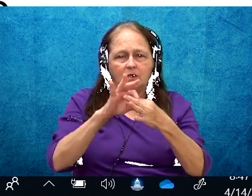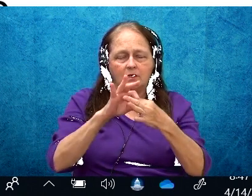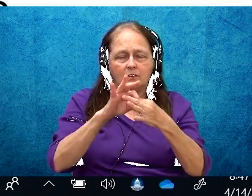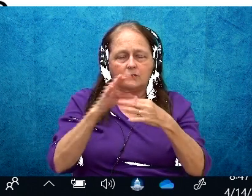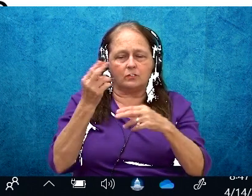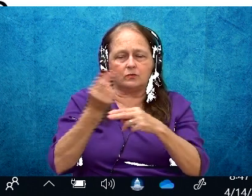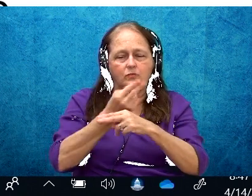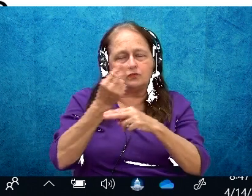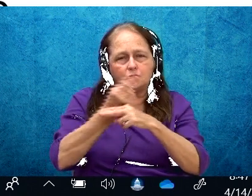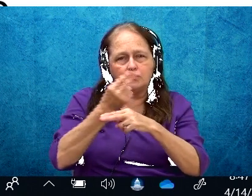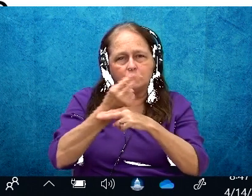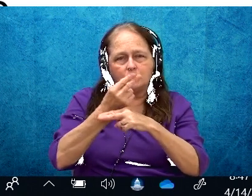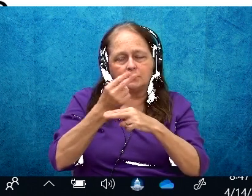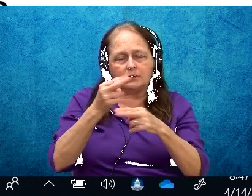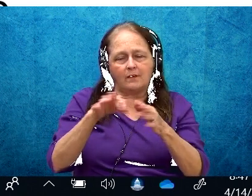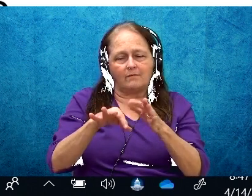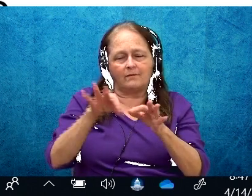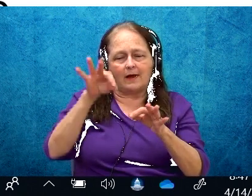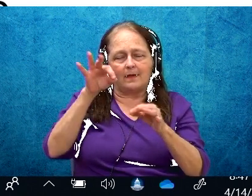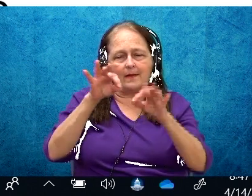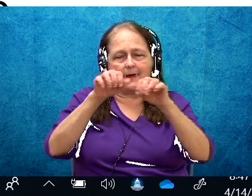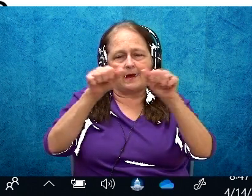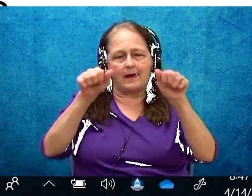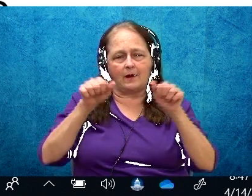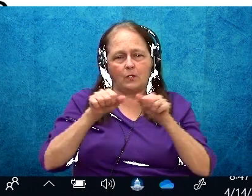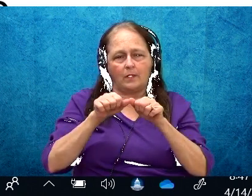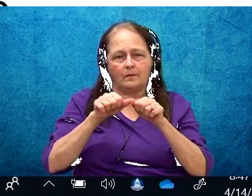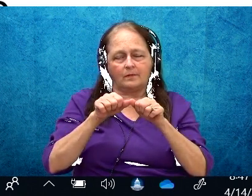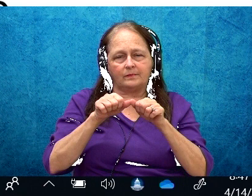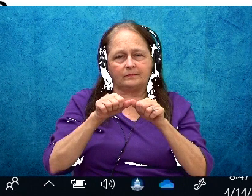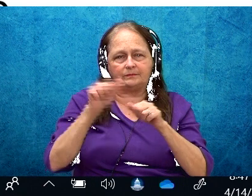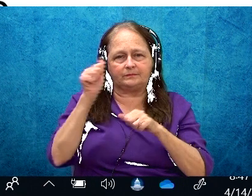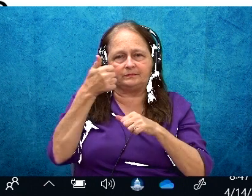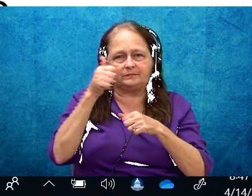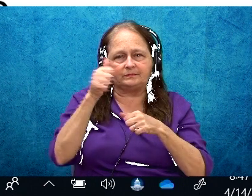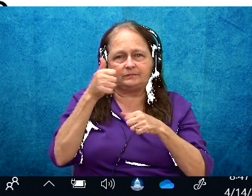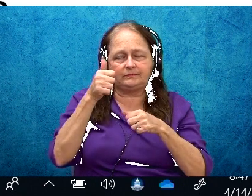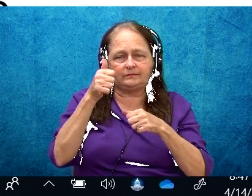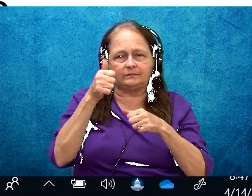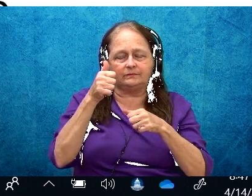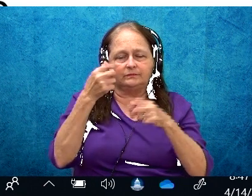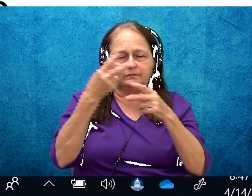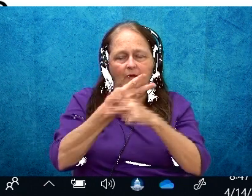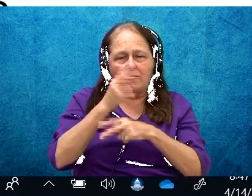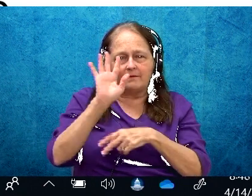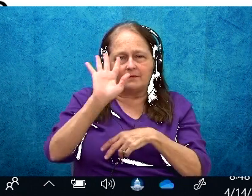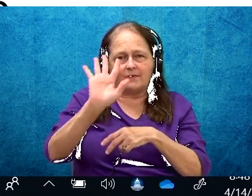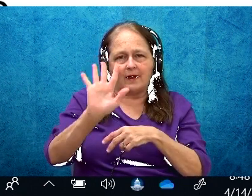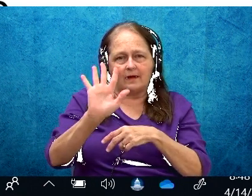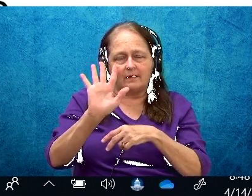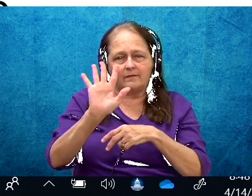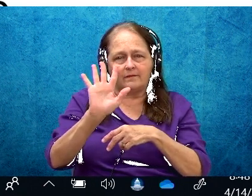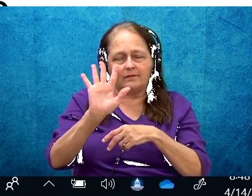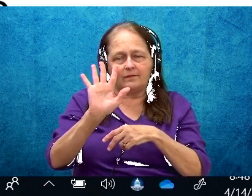use them to find the area. So we're going to say 10 times 5.